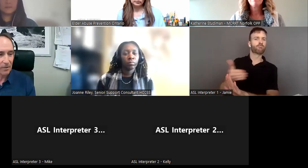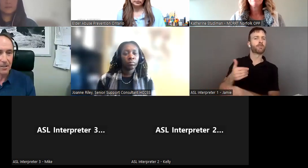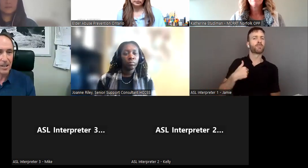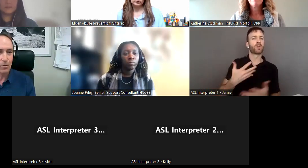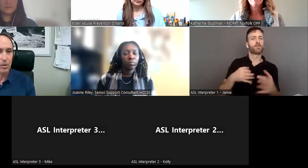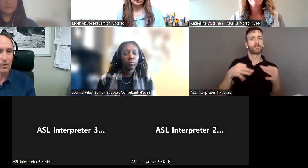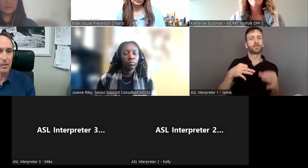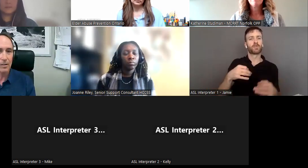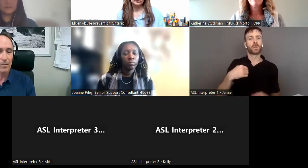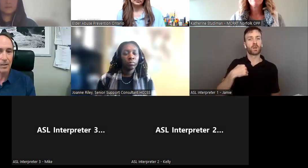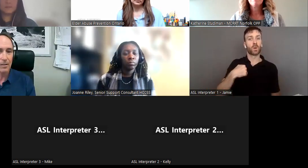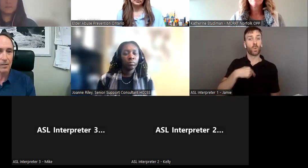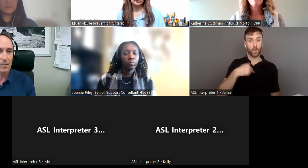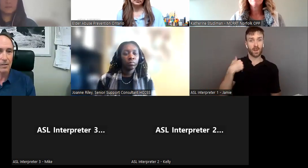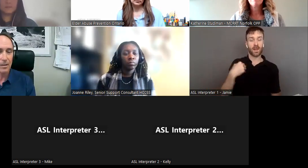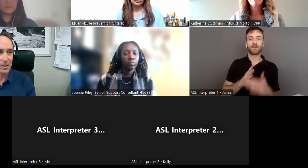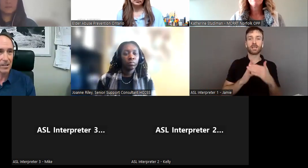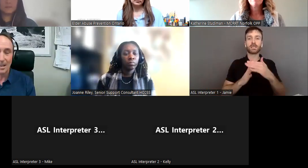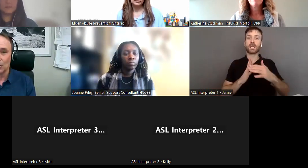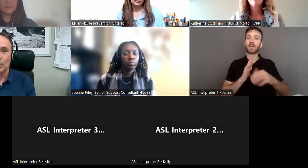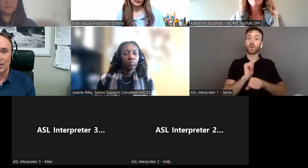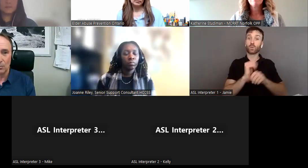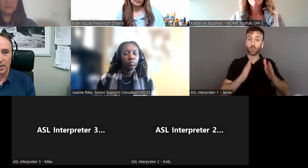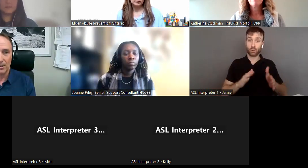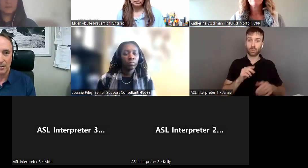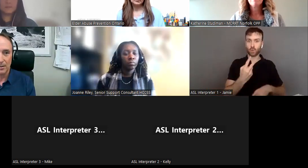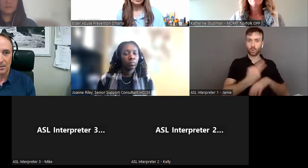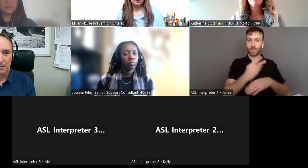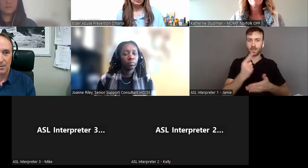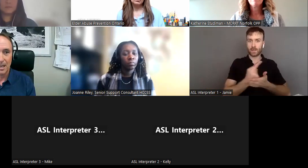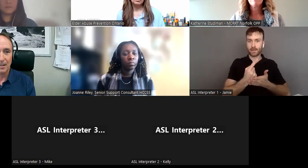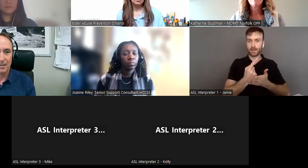we have an intake worker that does intake 2 days a week,